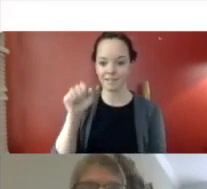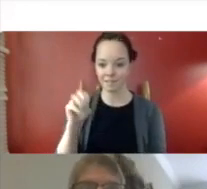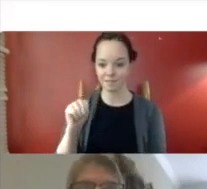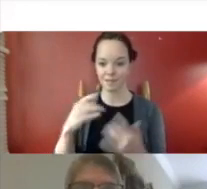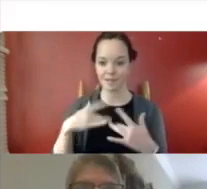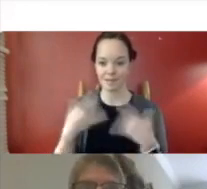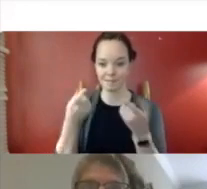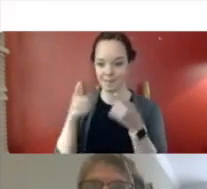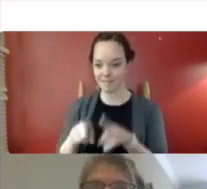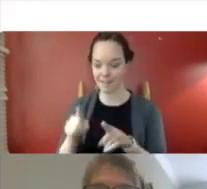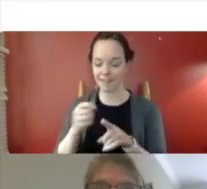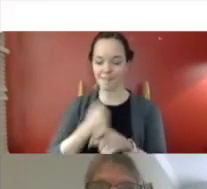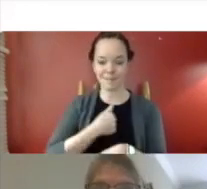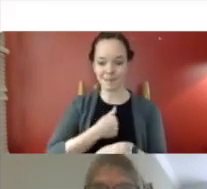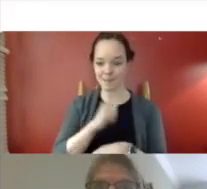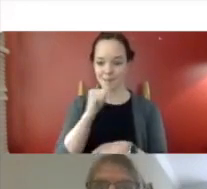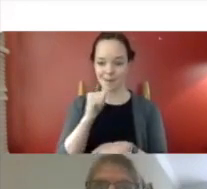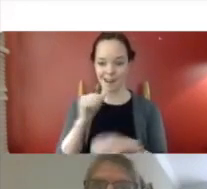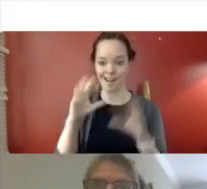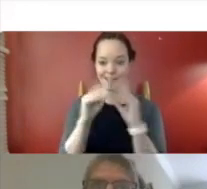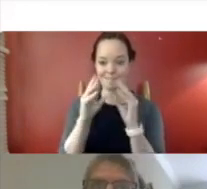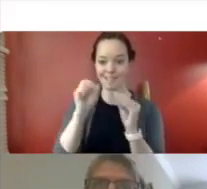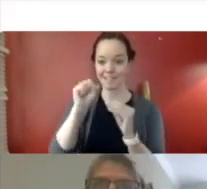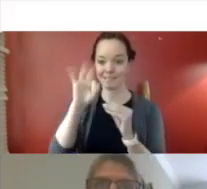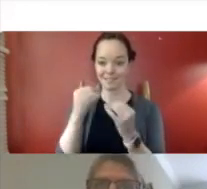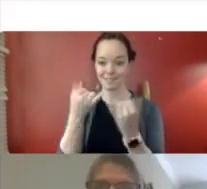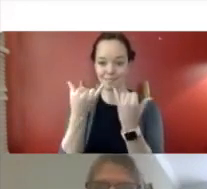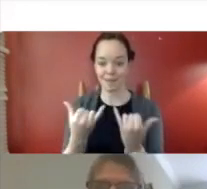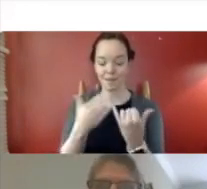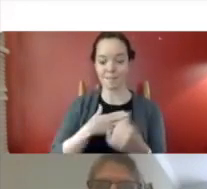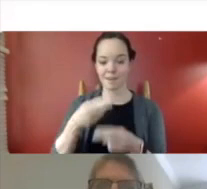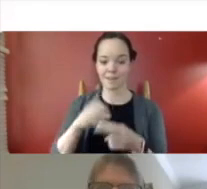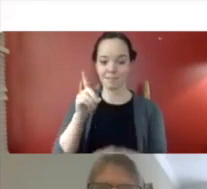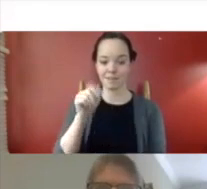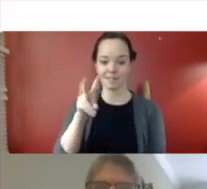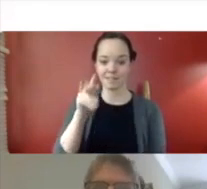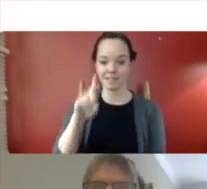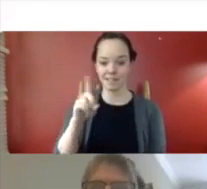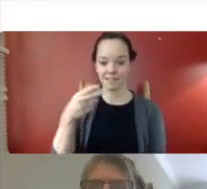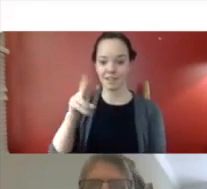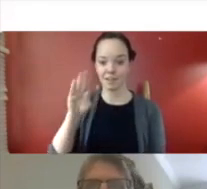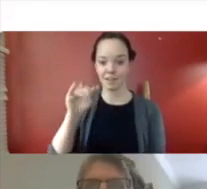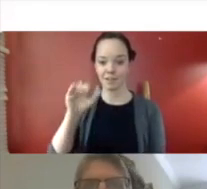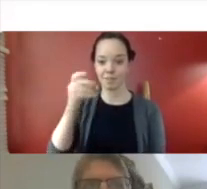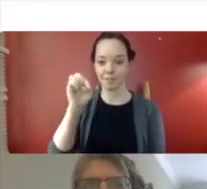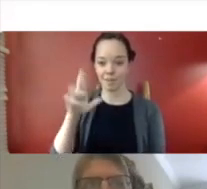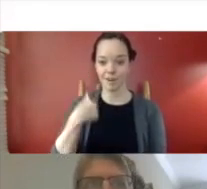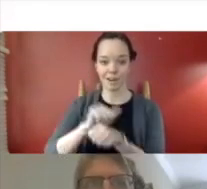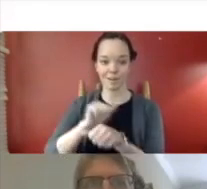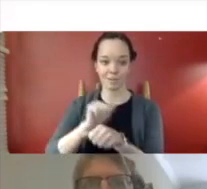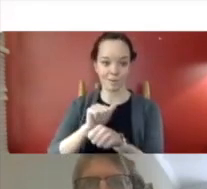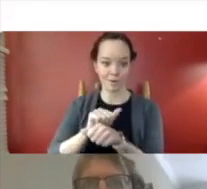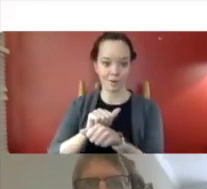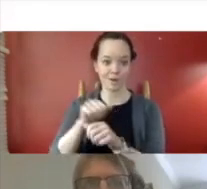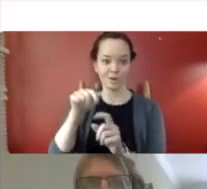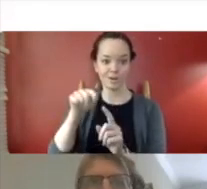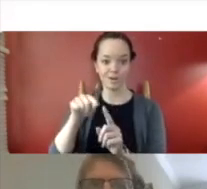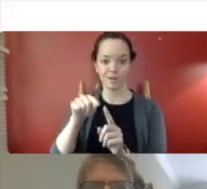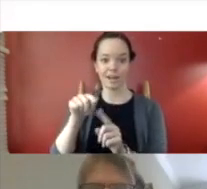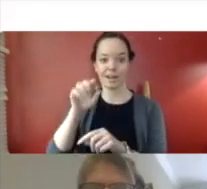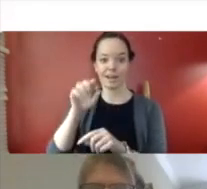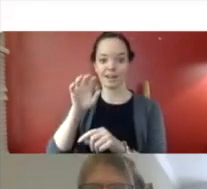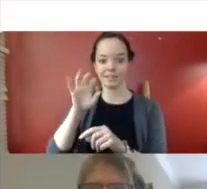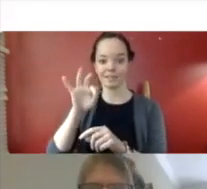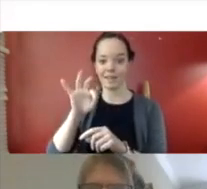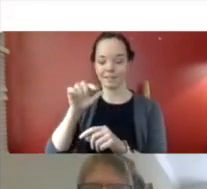now. My name is David Hubacher and I work at FHI 360. I'm a member of the steering